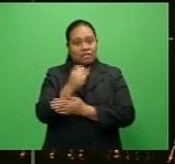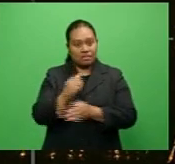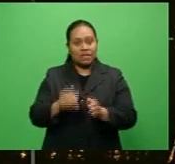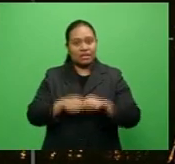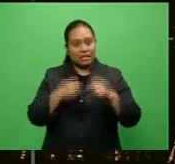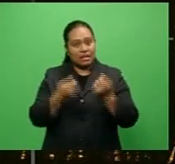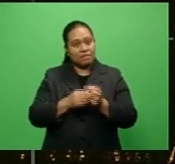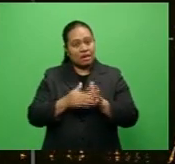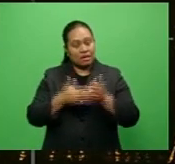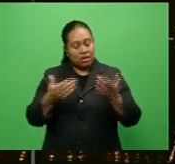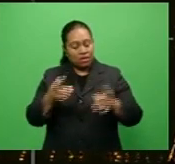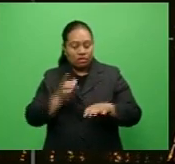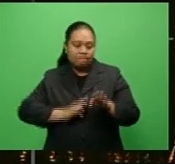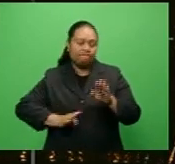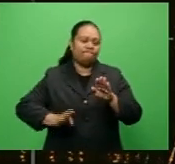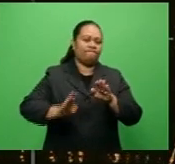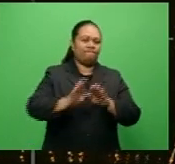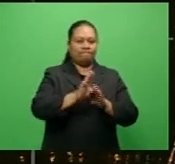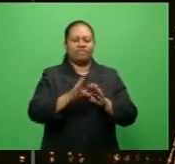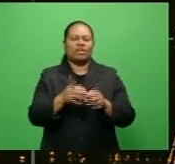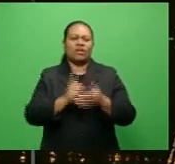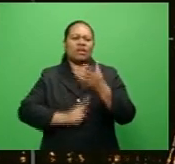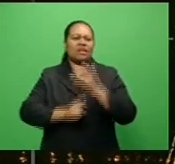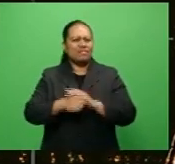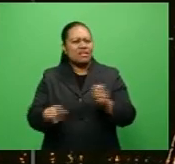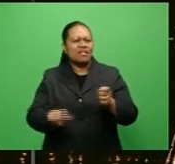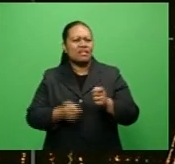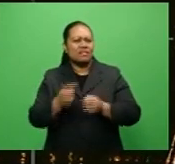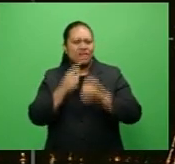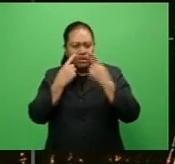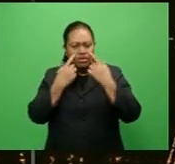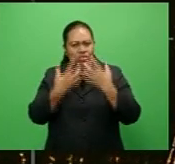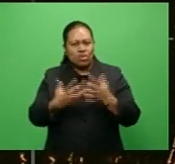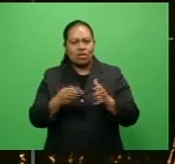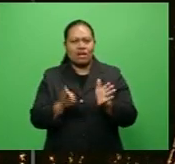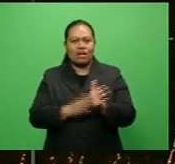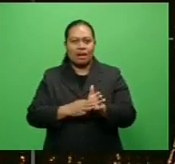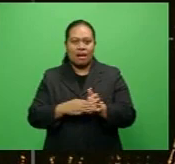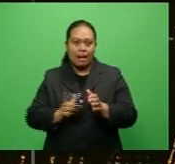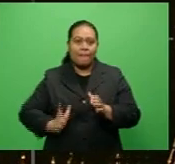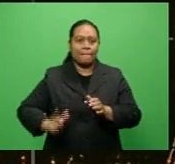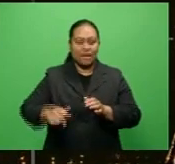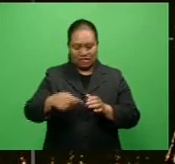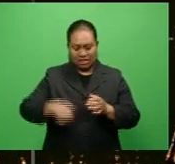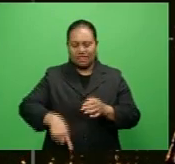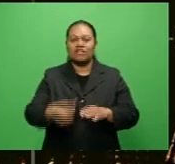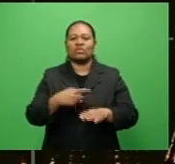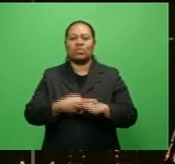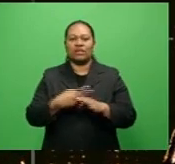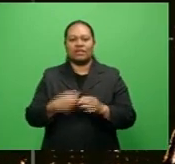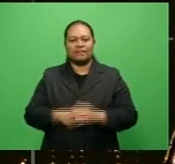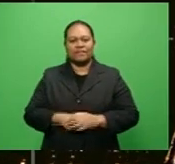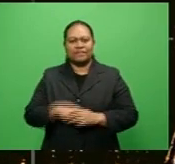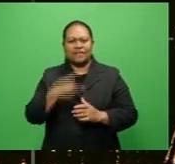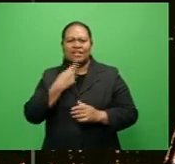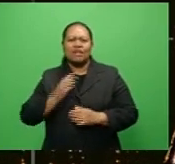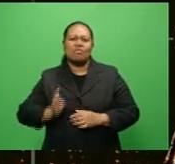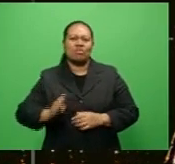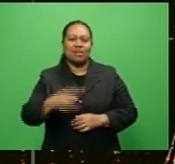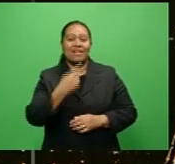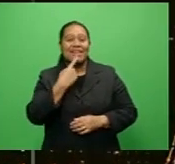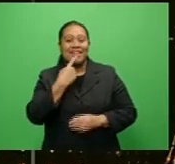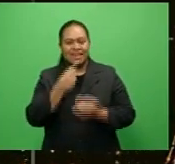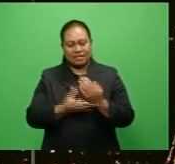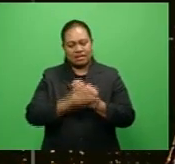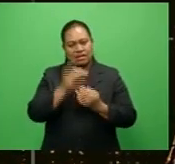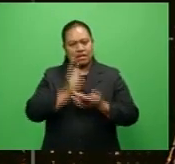their discipline as they prepare to take on Madawata in the Vodafone Vanoi Challenge this week. Mboa copped 1 red card in their first